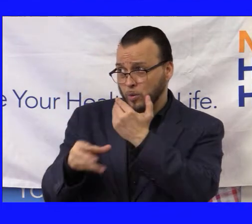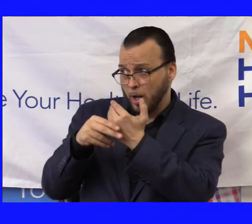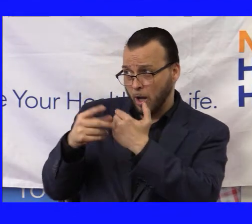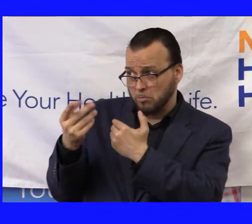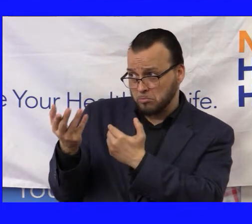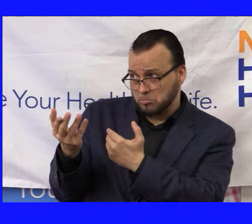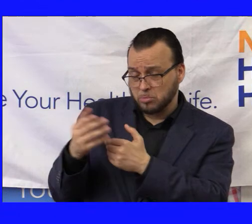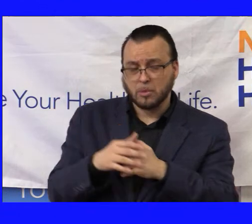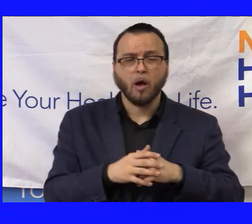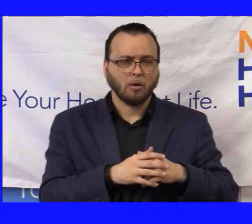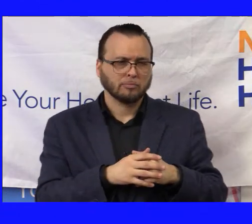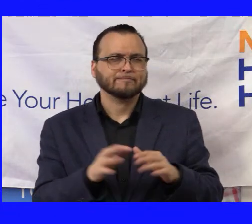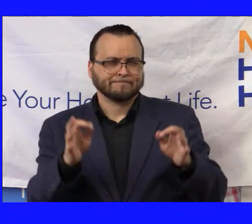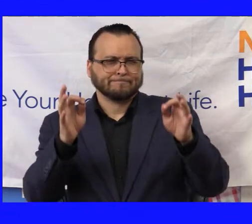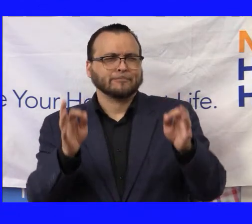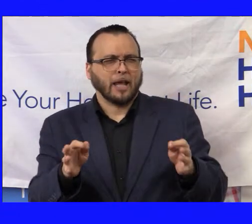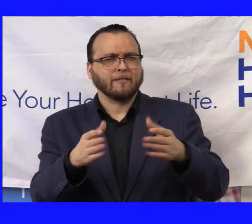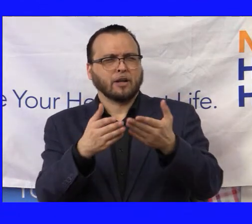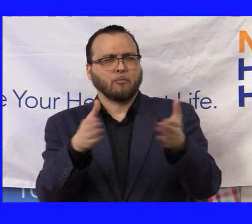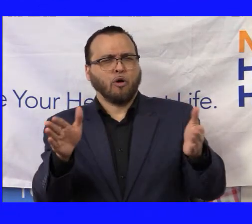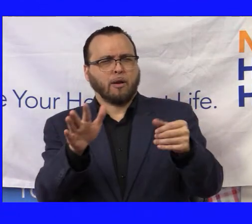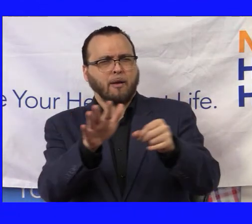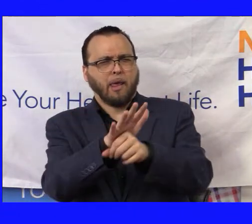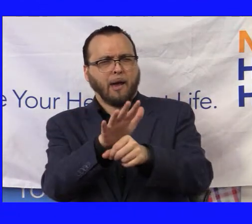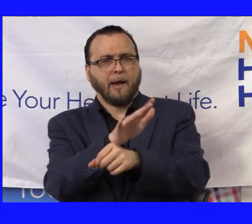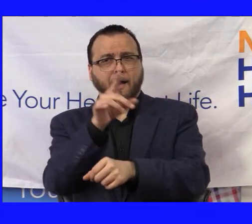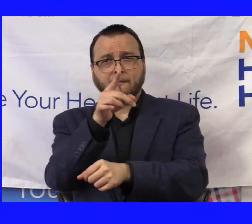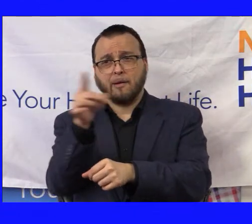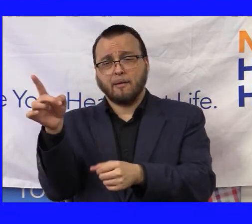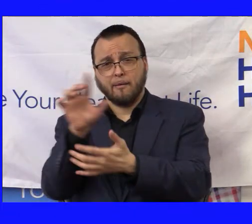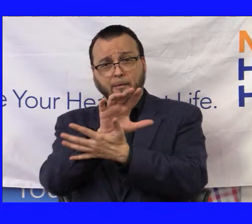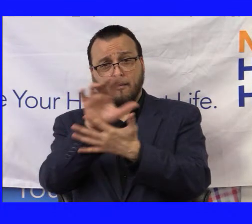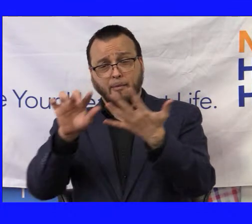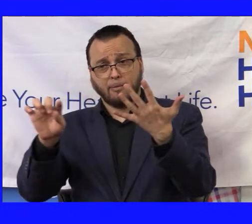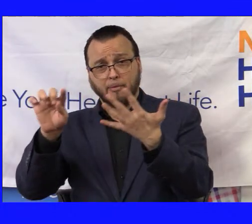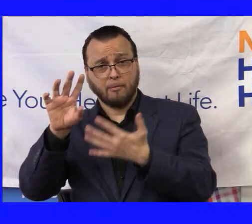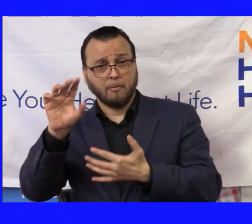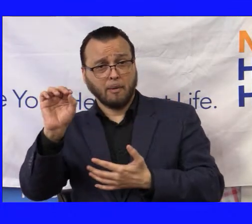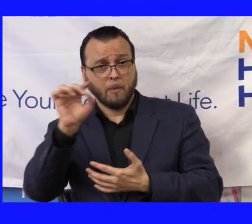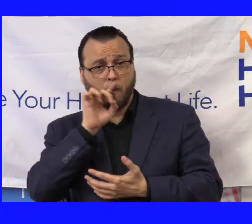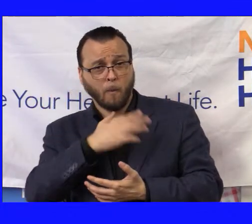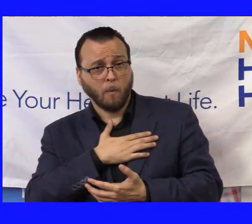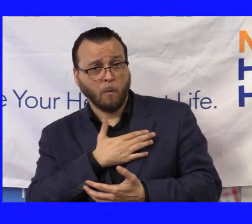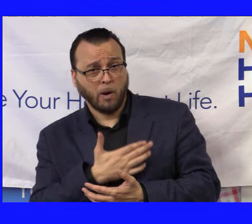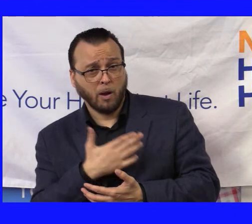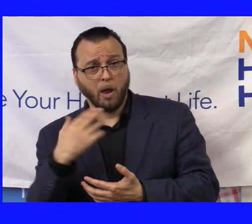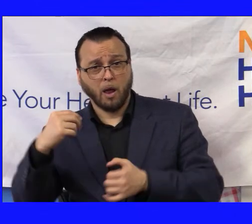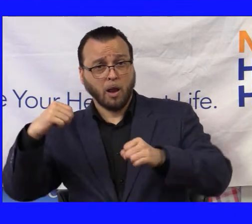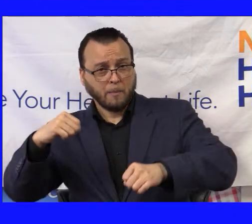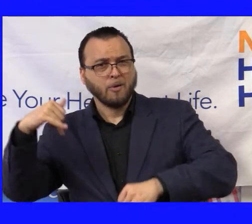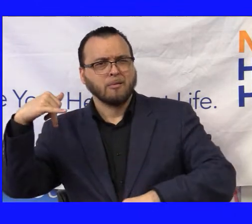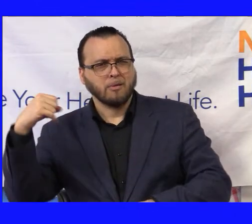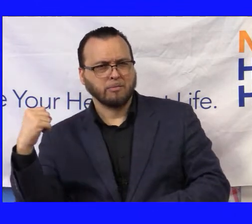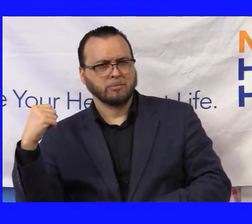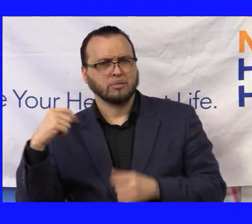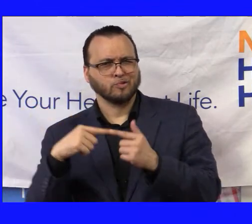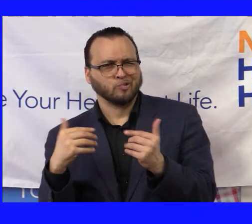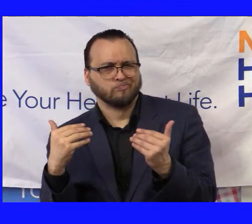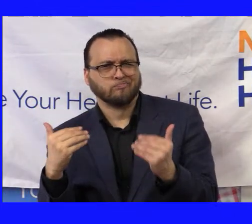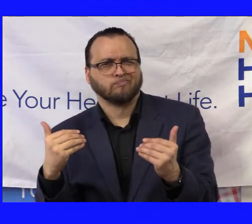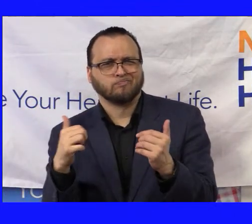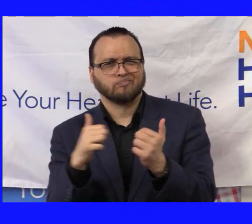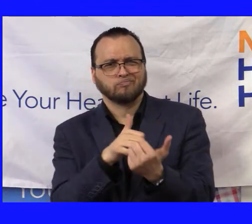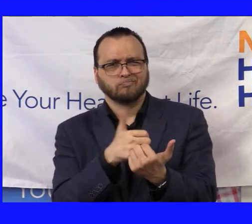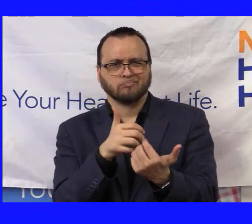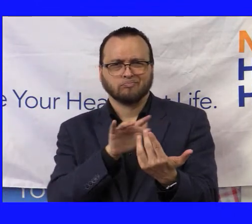it definitely is broad enough, and the firms are willing and able to do both vaccine and testing work. Okay, and just